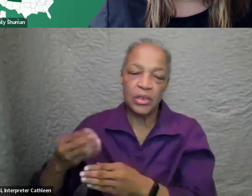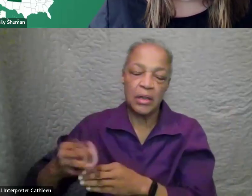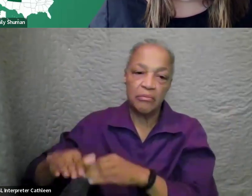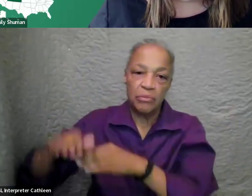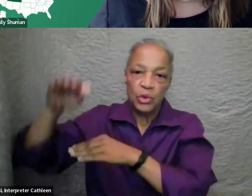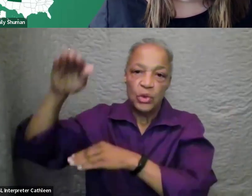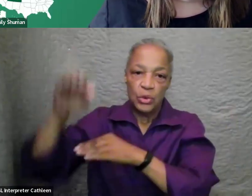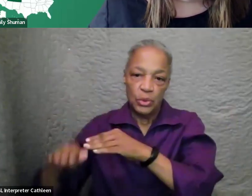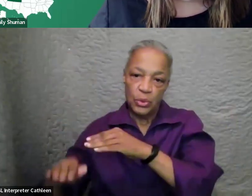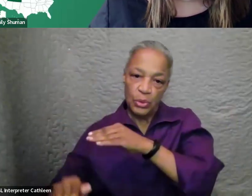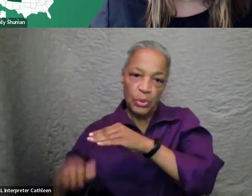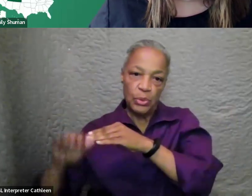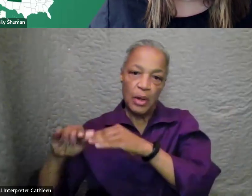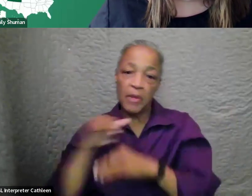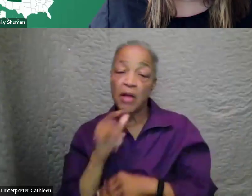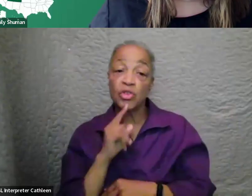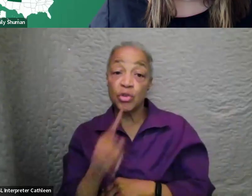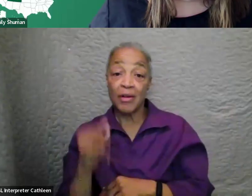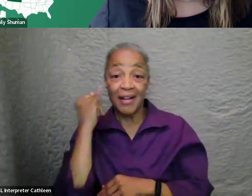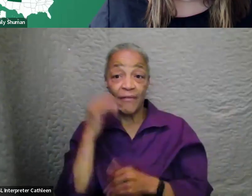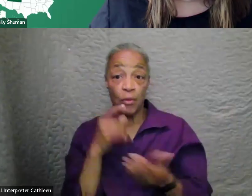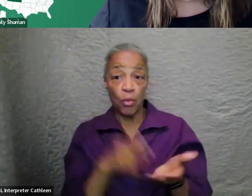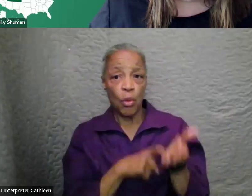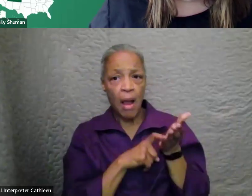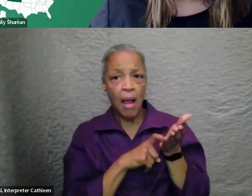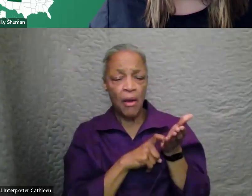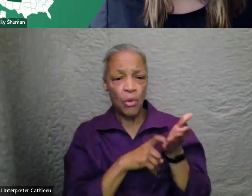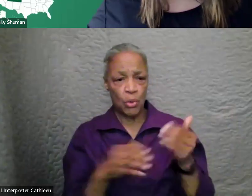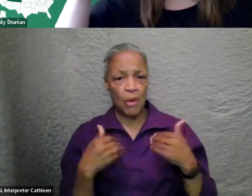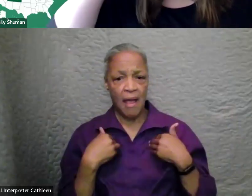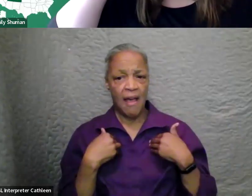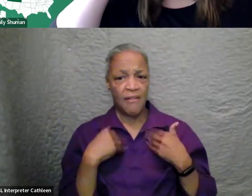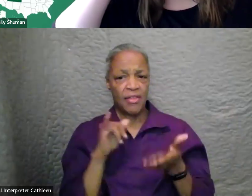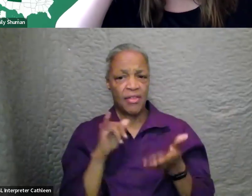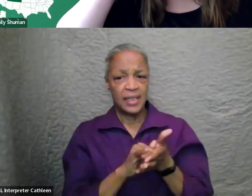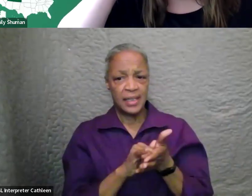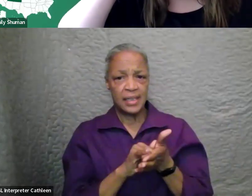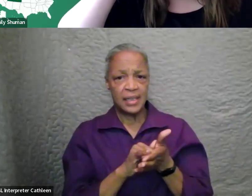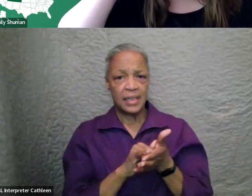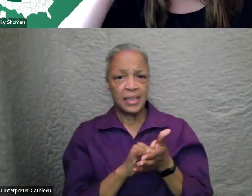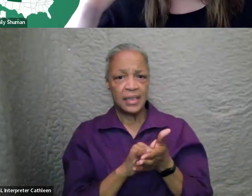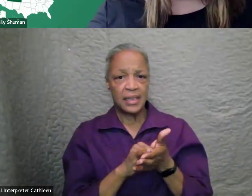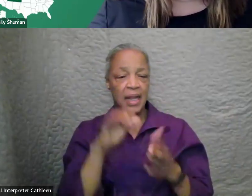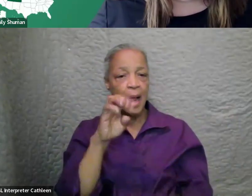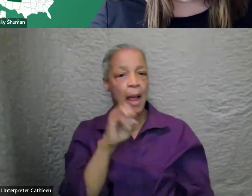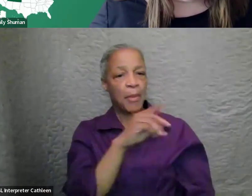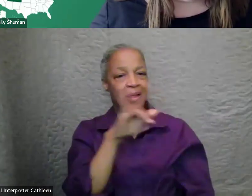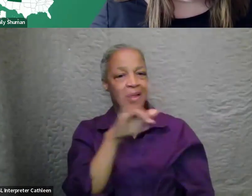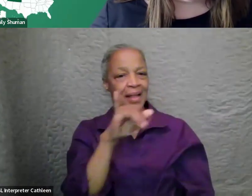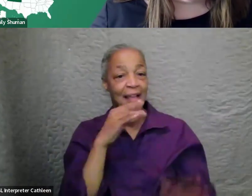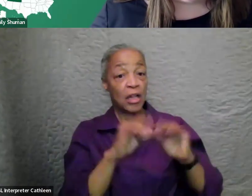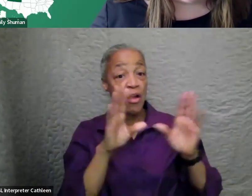So I'm not really sure when they're saying that they're required to have this, They clarified that they're a state